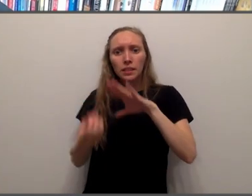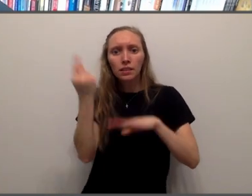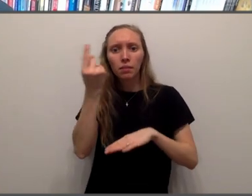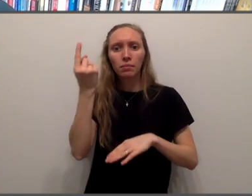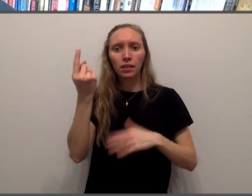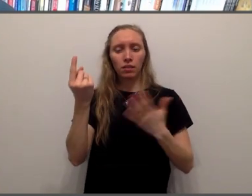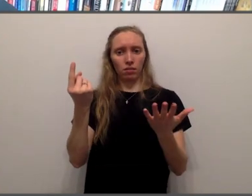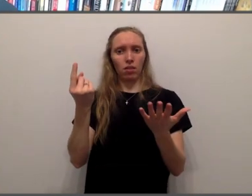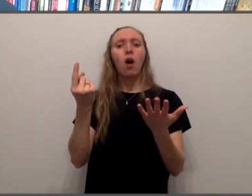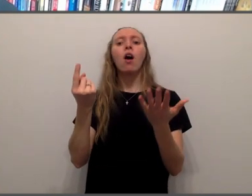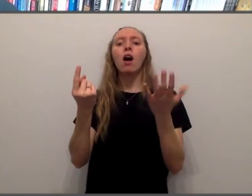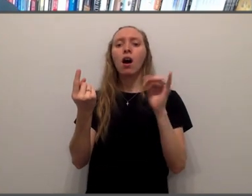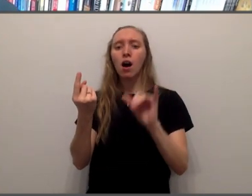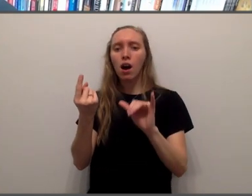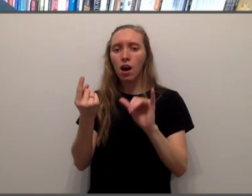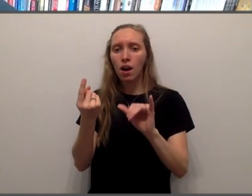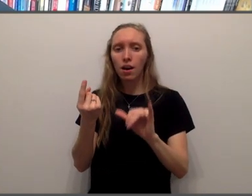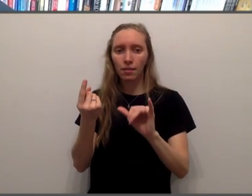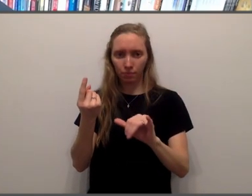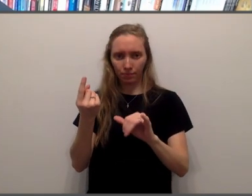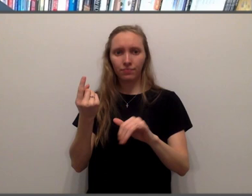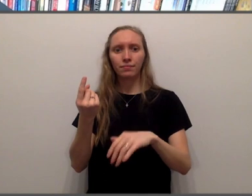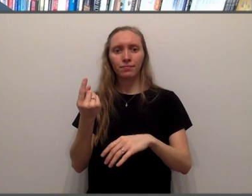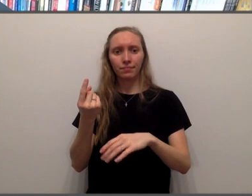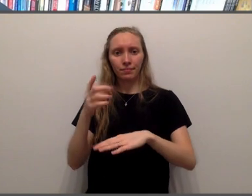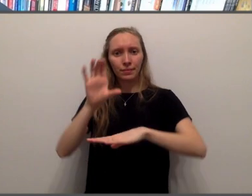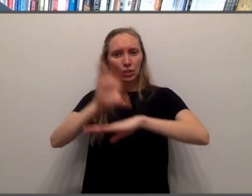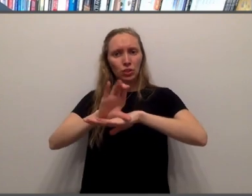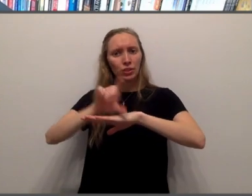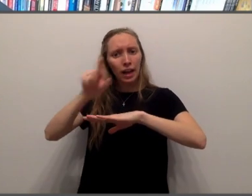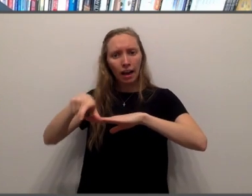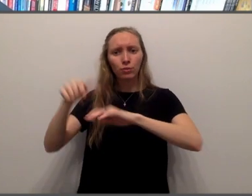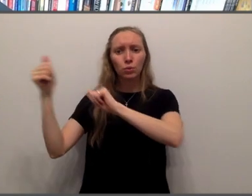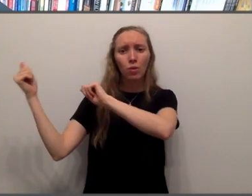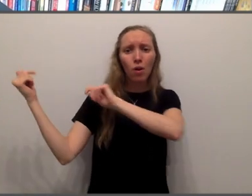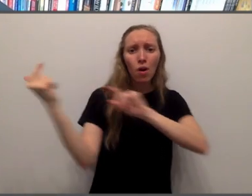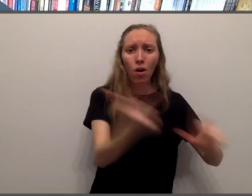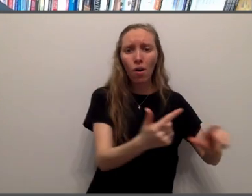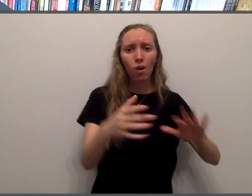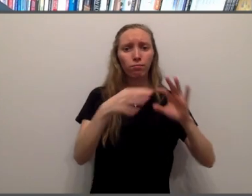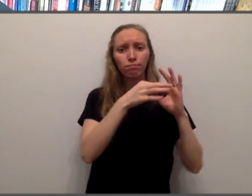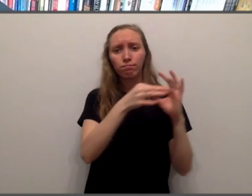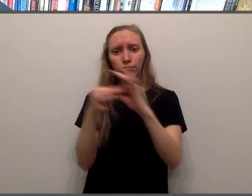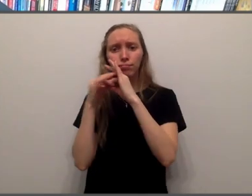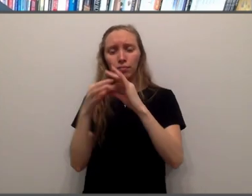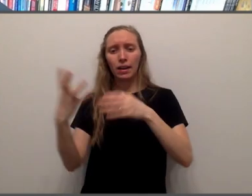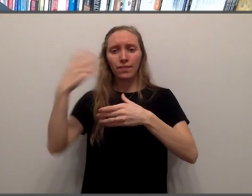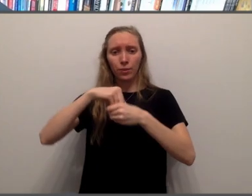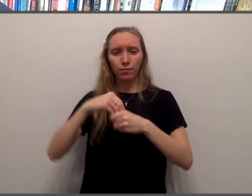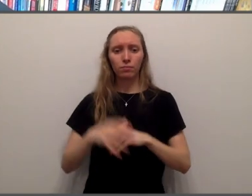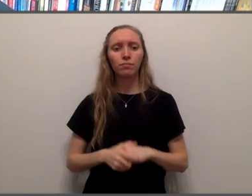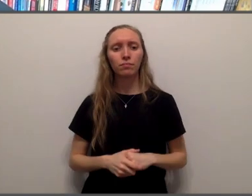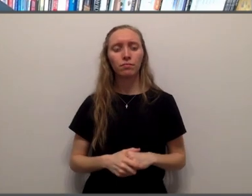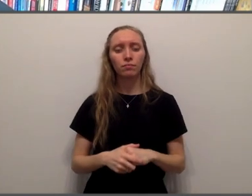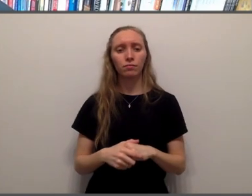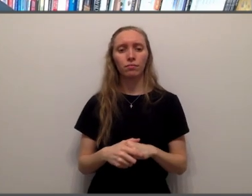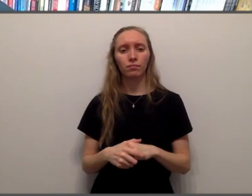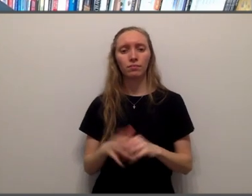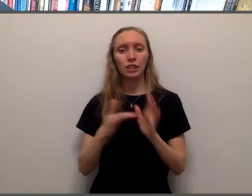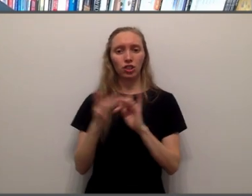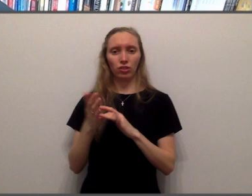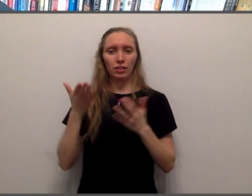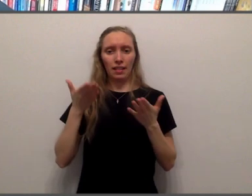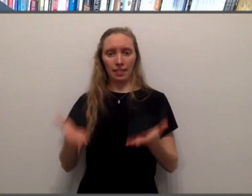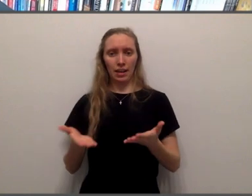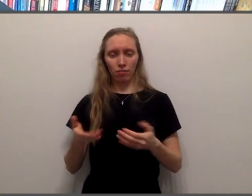story. He tells a story about a banquet at the banquet. And he says this, that a man prepared